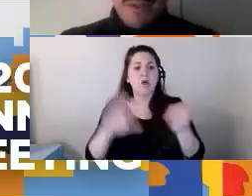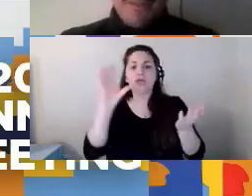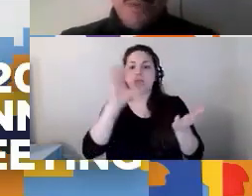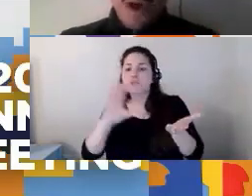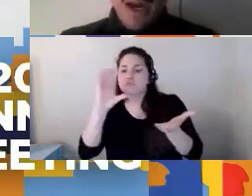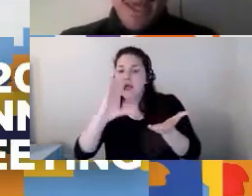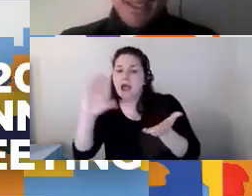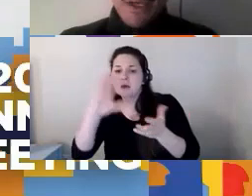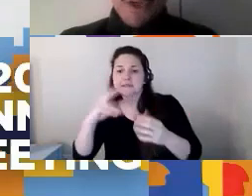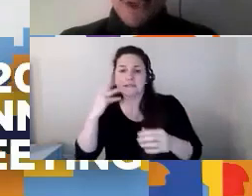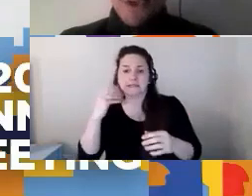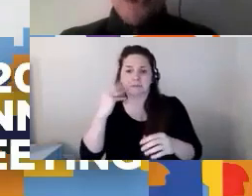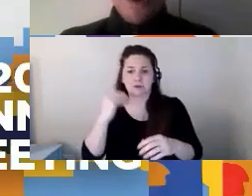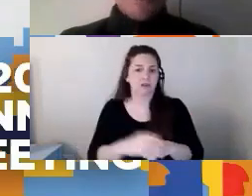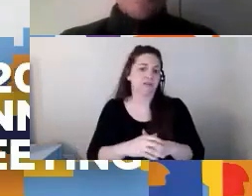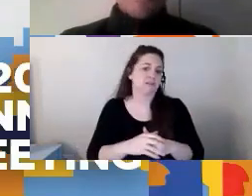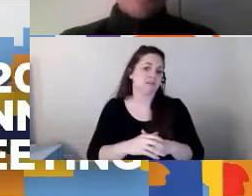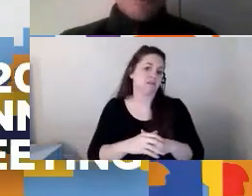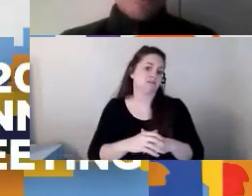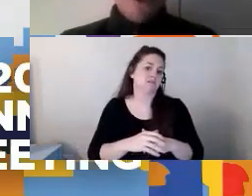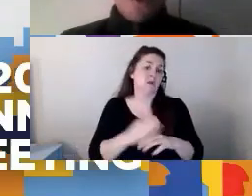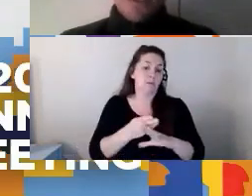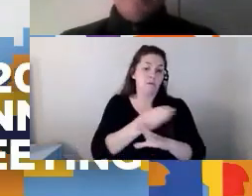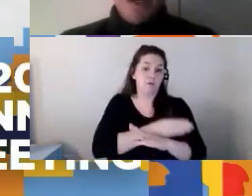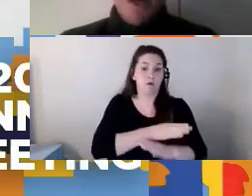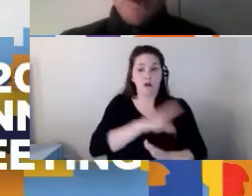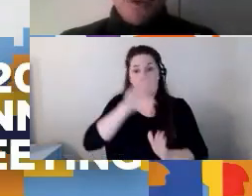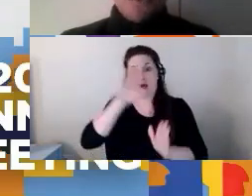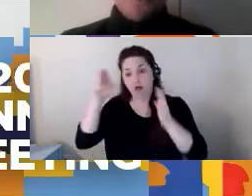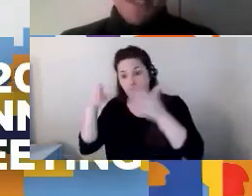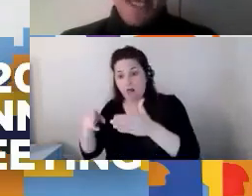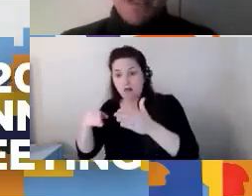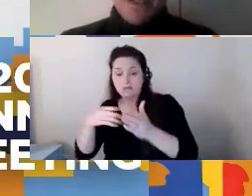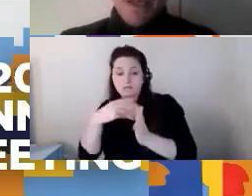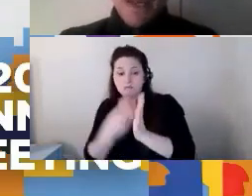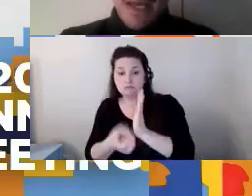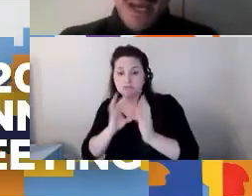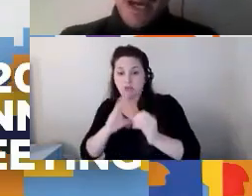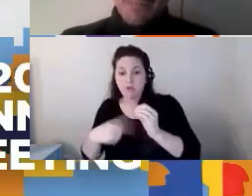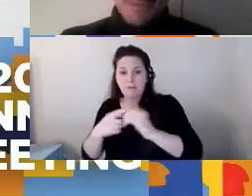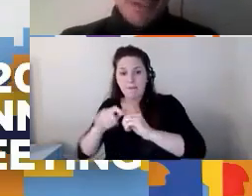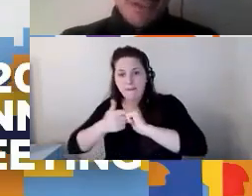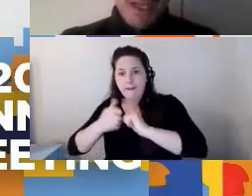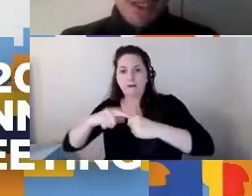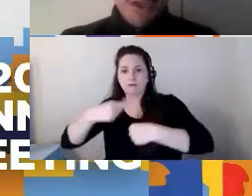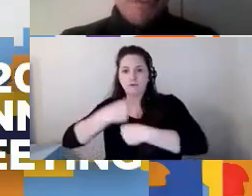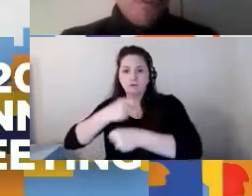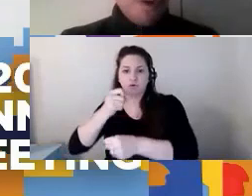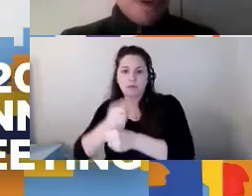experience before I head into talking about how to create an